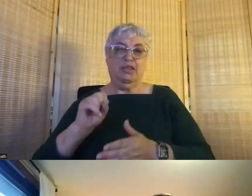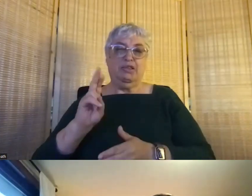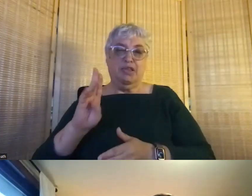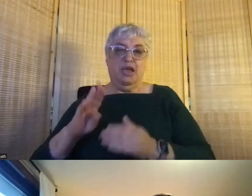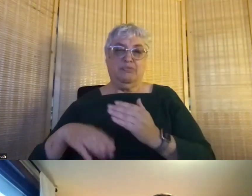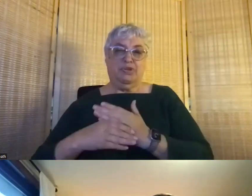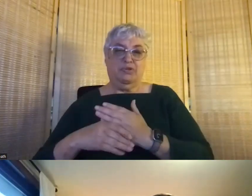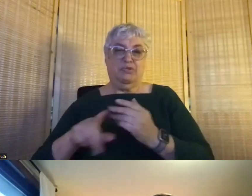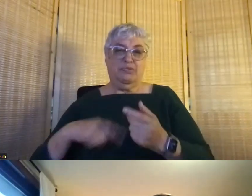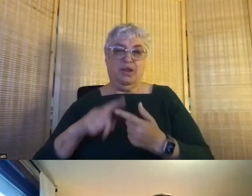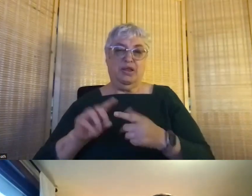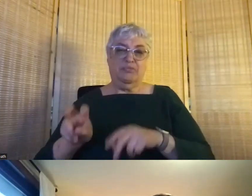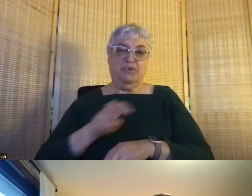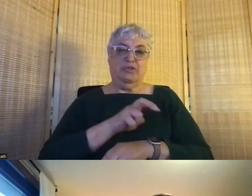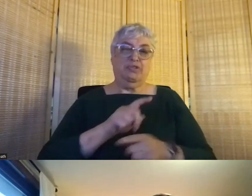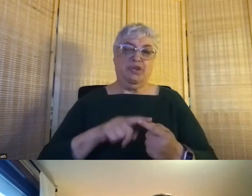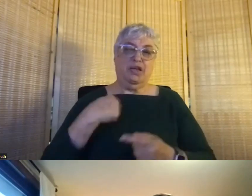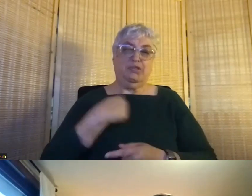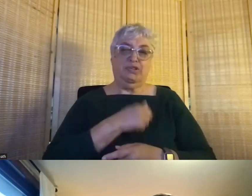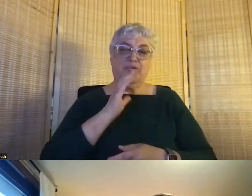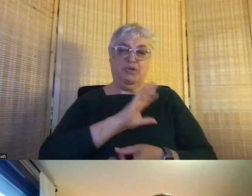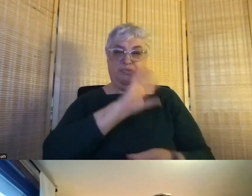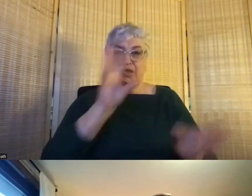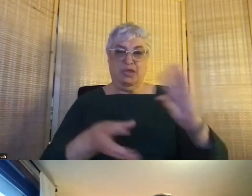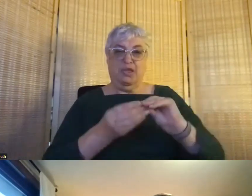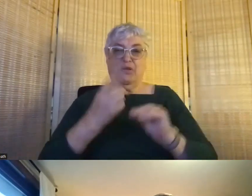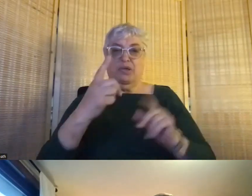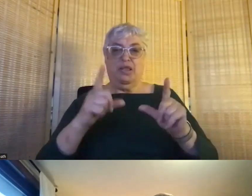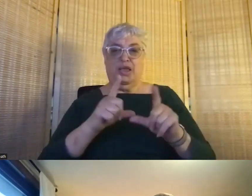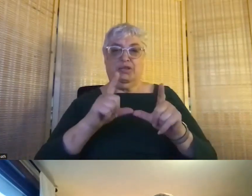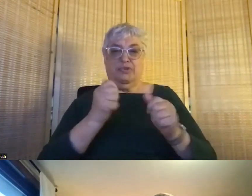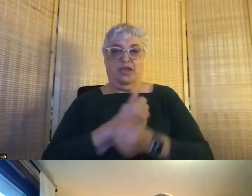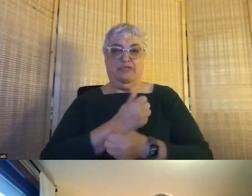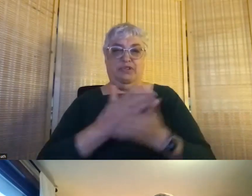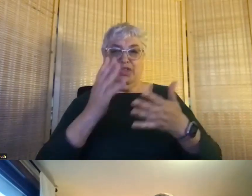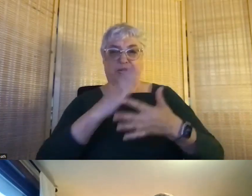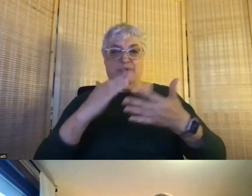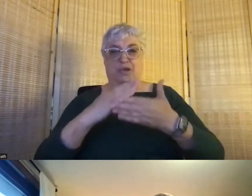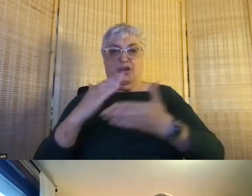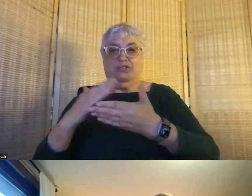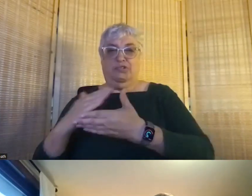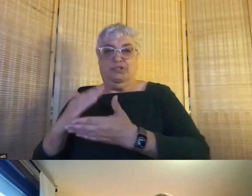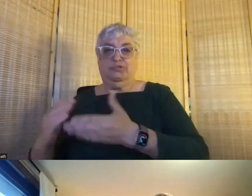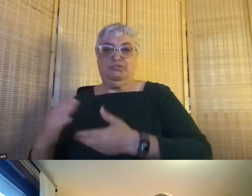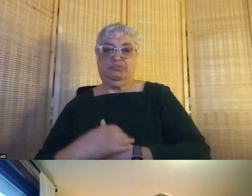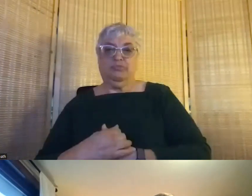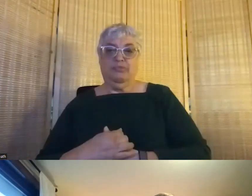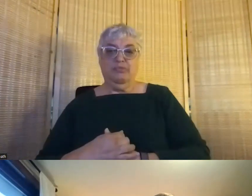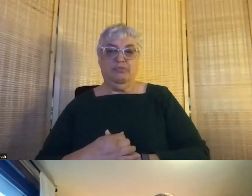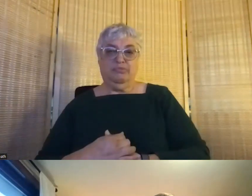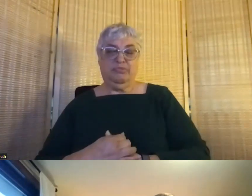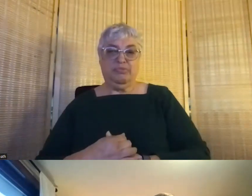And then when it moves over to us, that will all be one license with all of these different pieces.